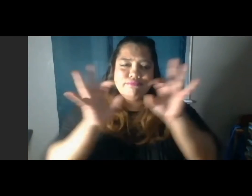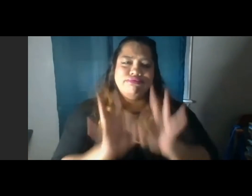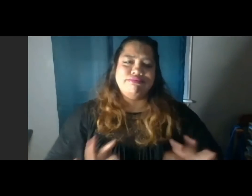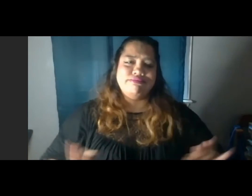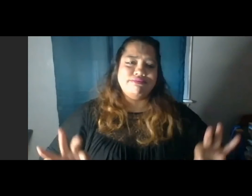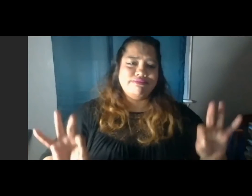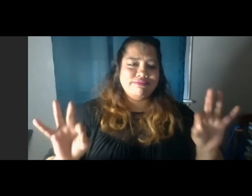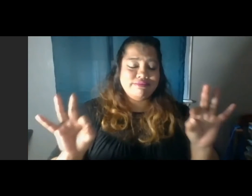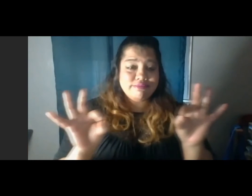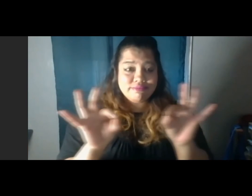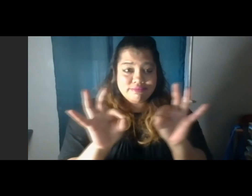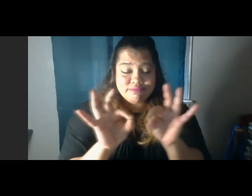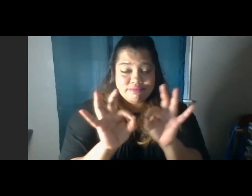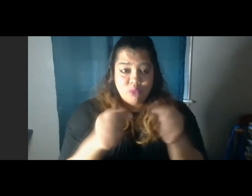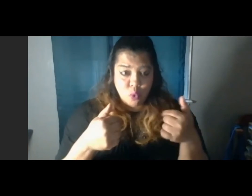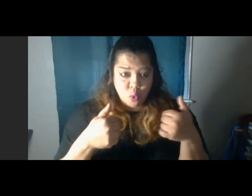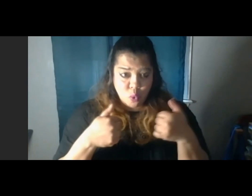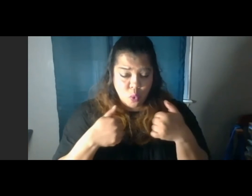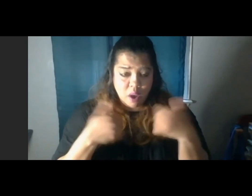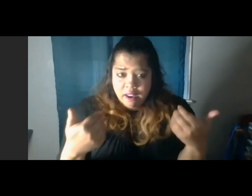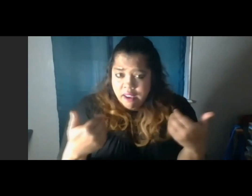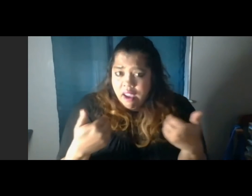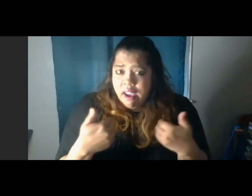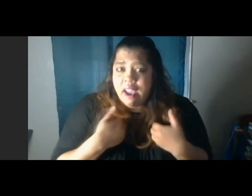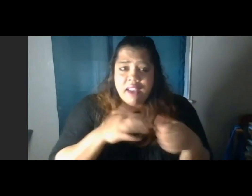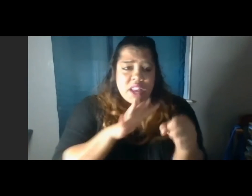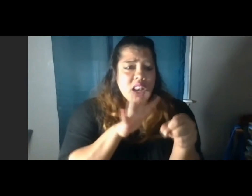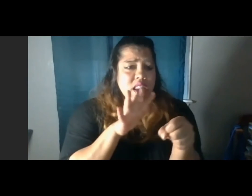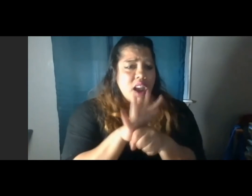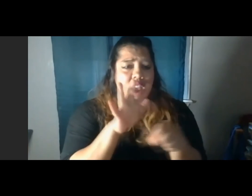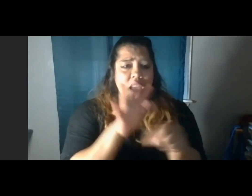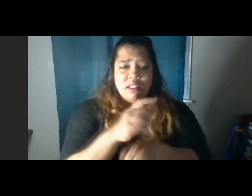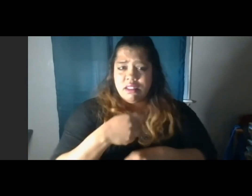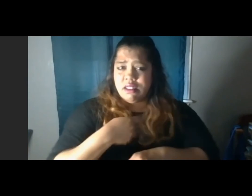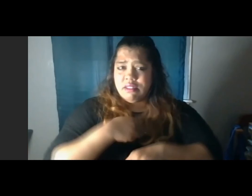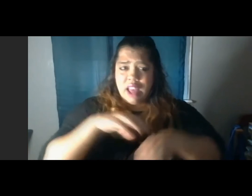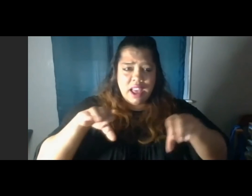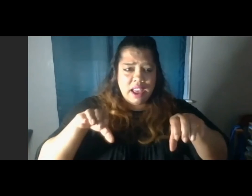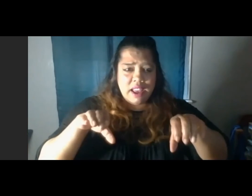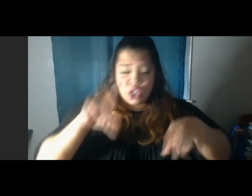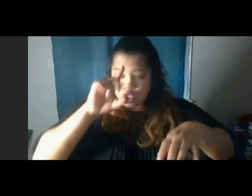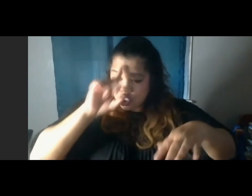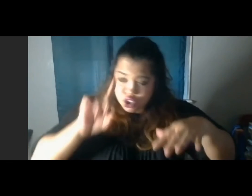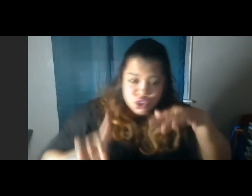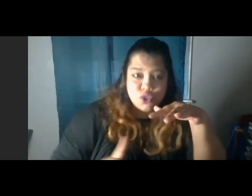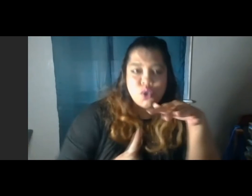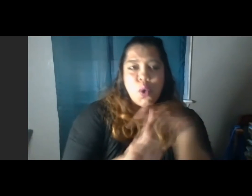I have enough. I do enough. I let go.